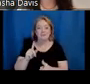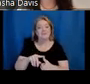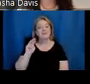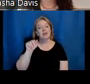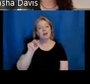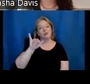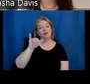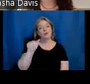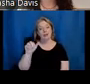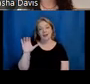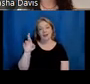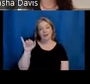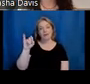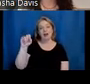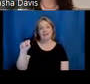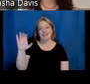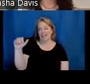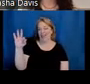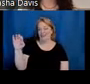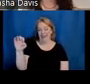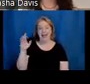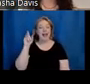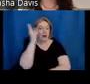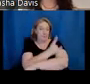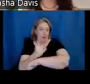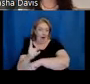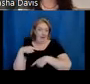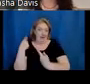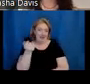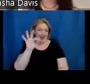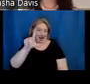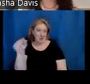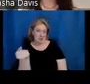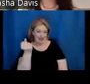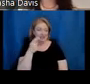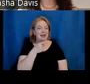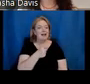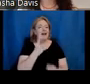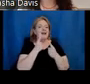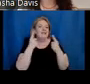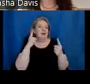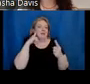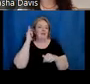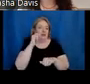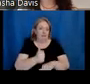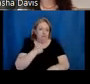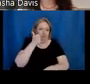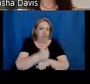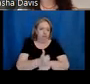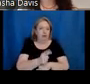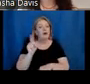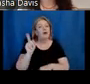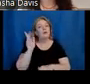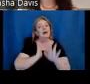Crisis Cafe, a bar since the 20s, is also famous as being the terra firma where founding father